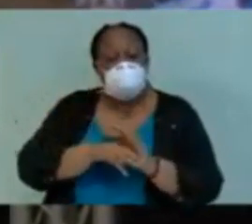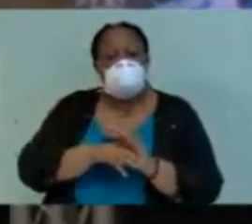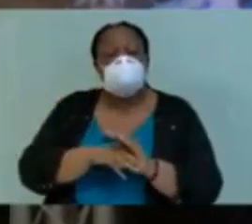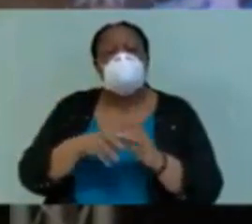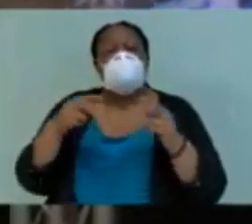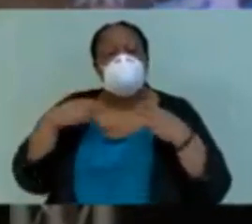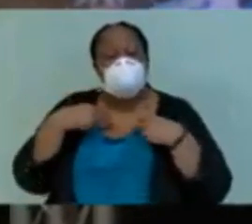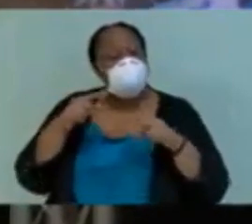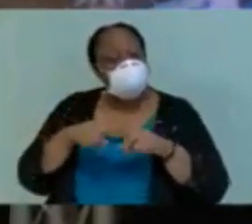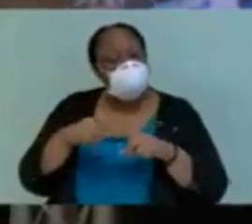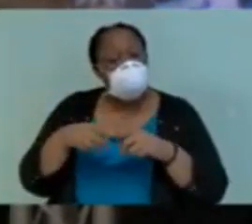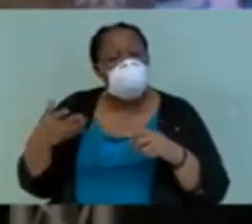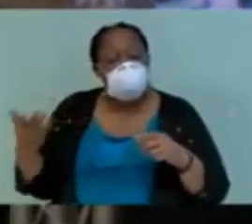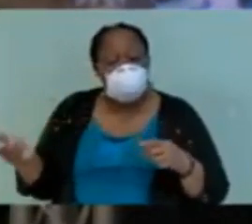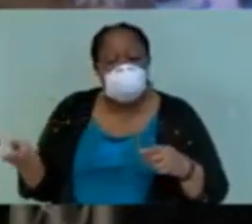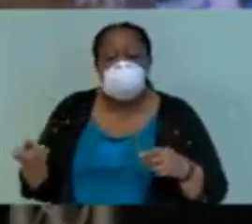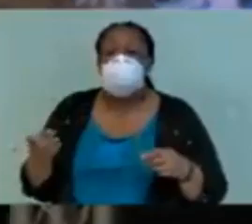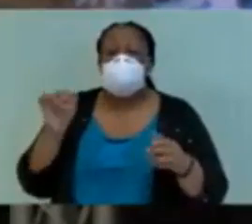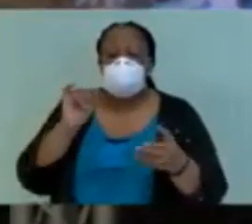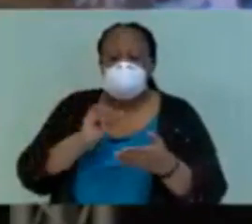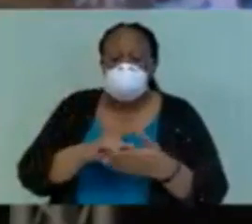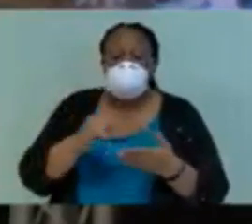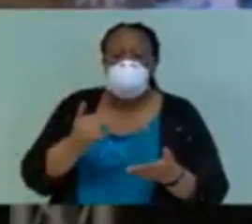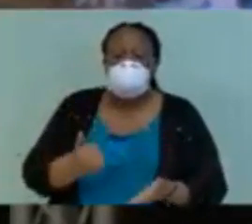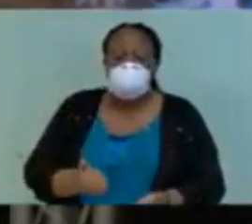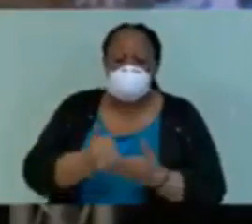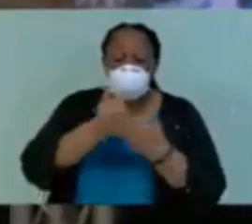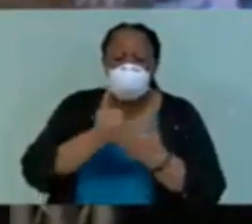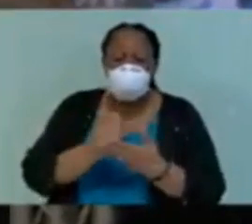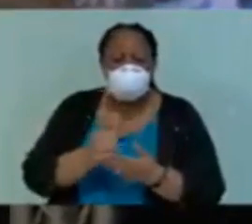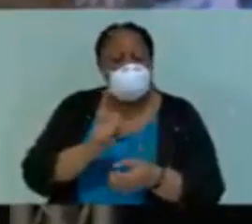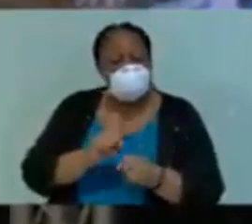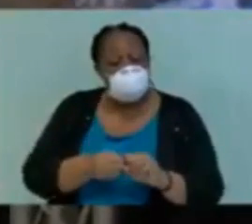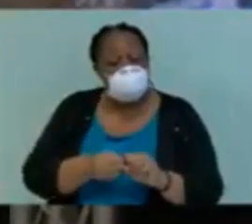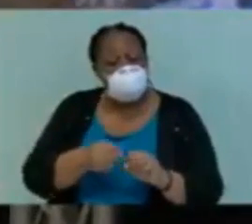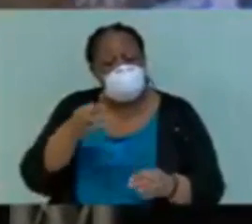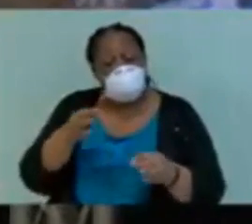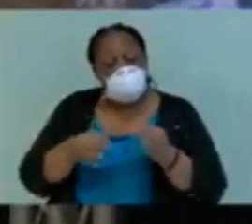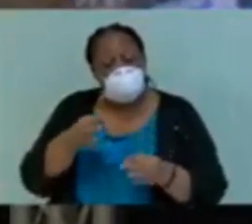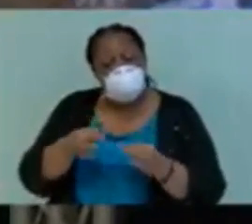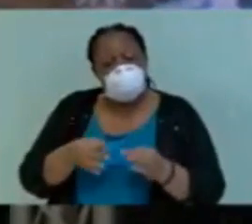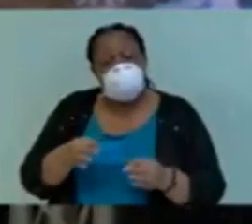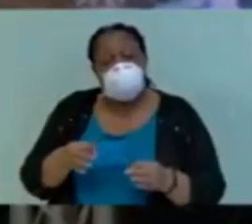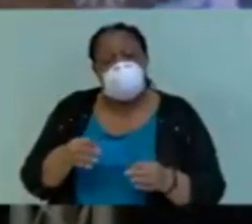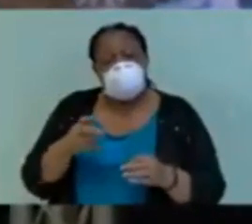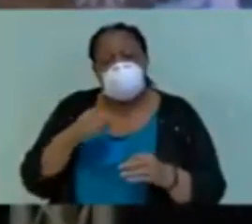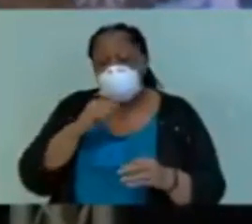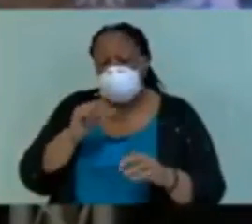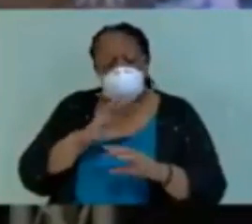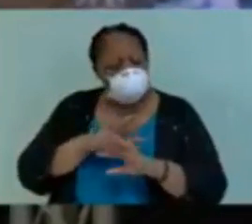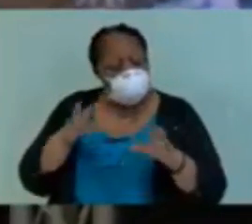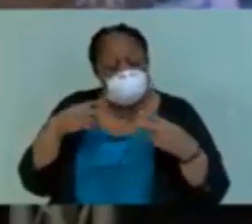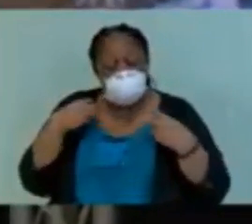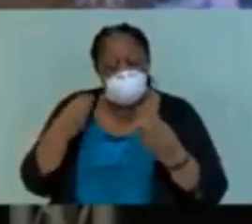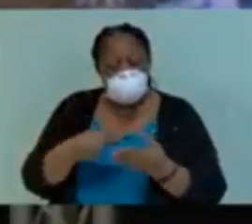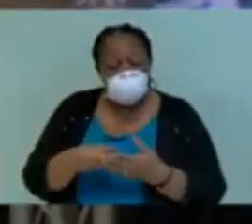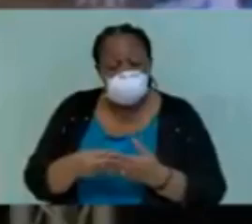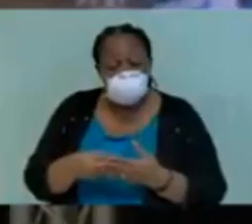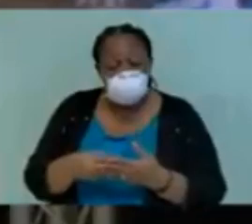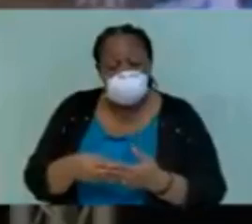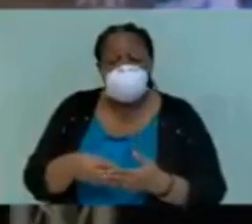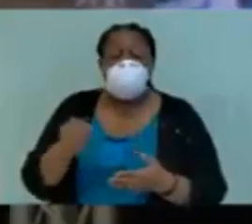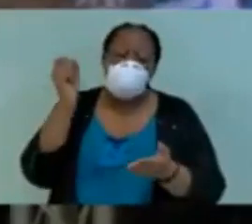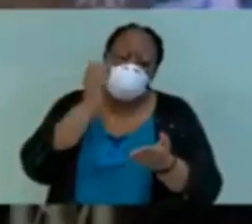COVID-19, or of the transmission of this virus. If it is that you have been having